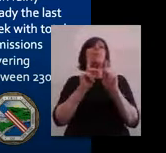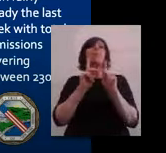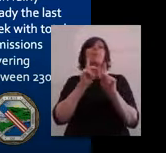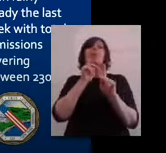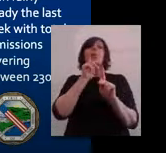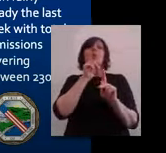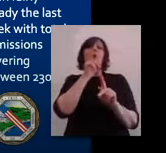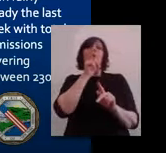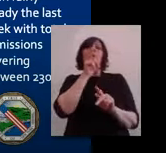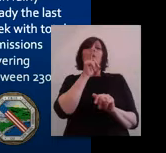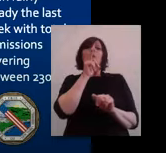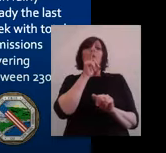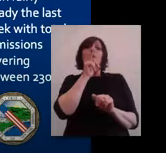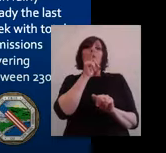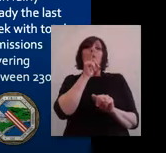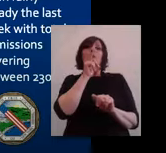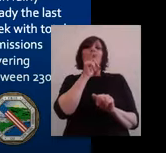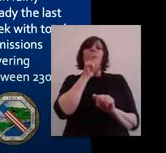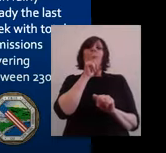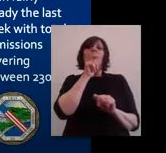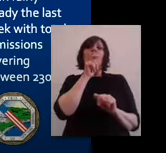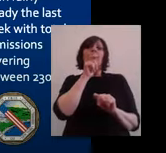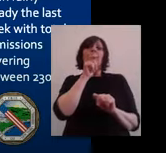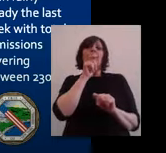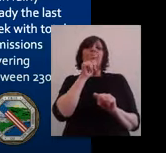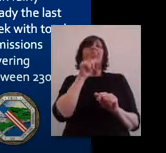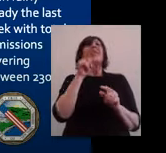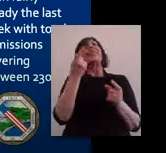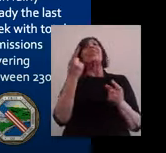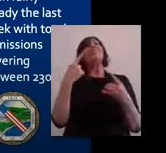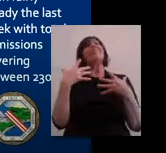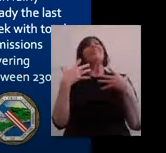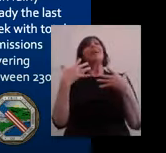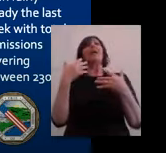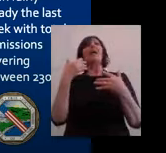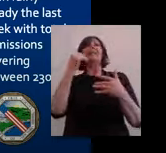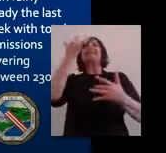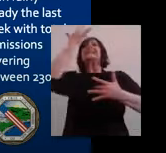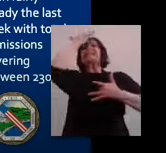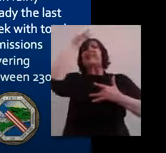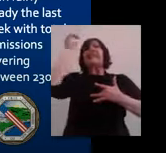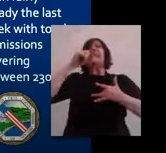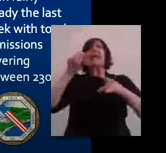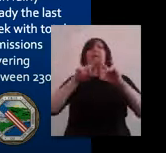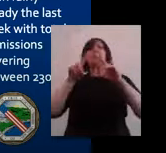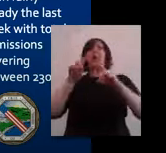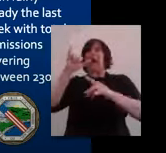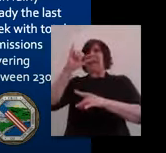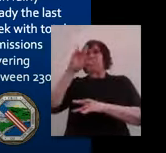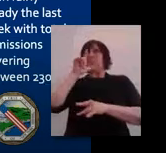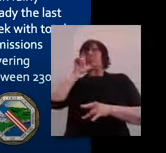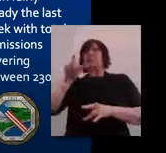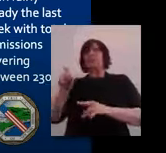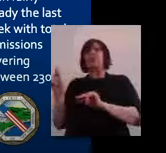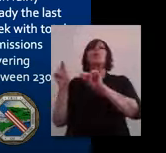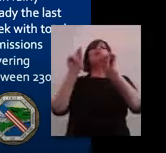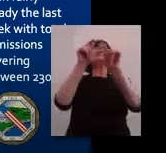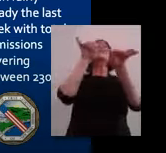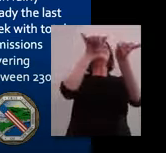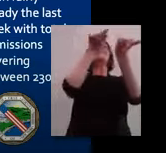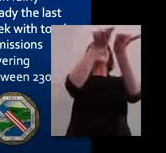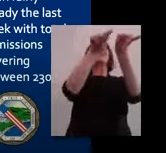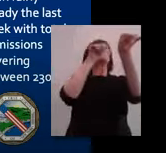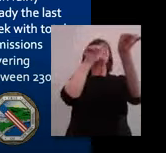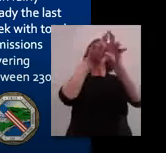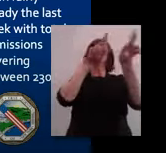acute care facility, they're well enough to be discharged from that high level of care, but they're not quite ready to go home, and